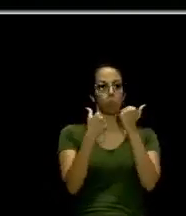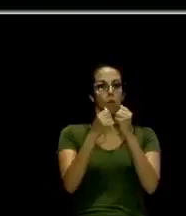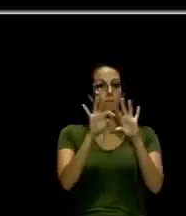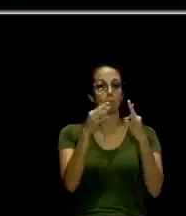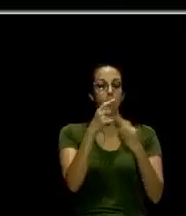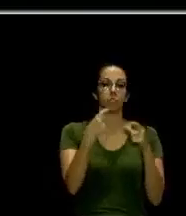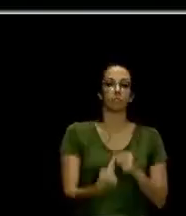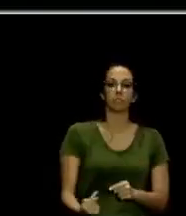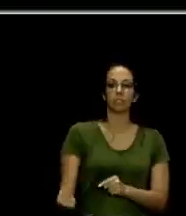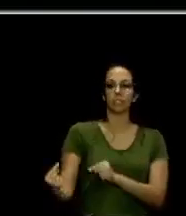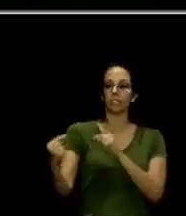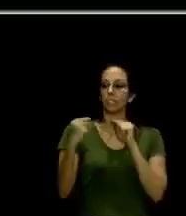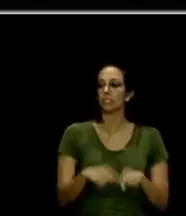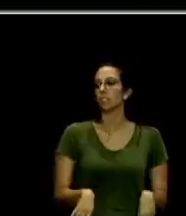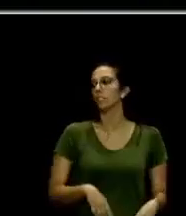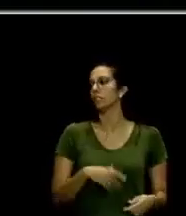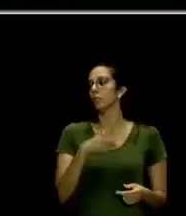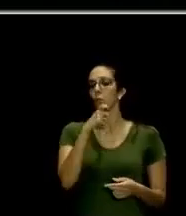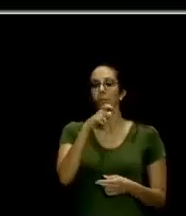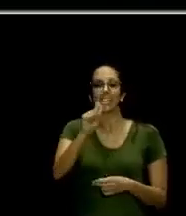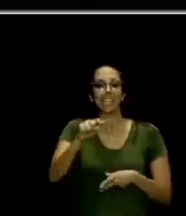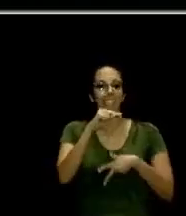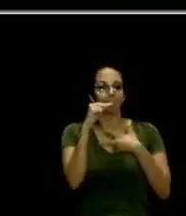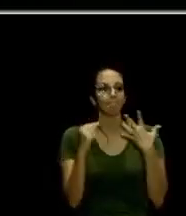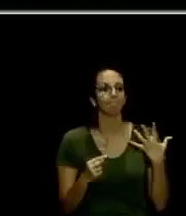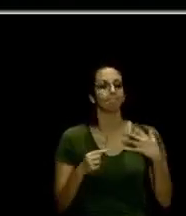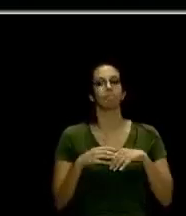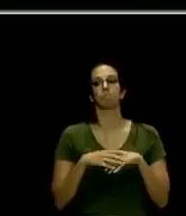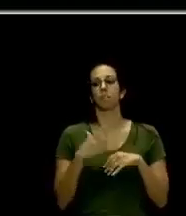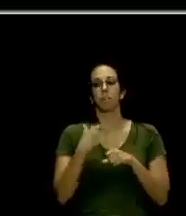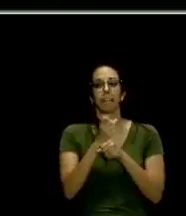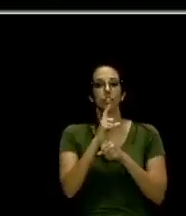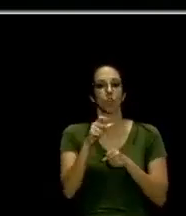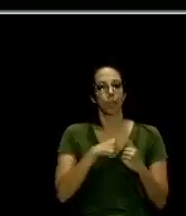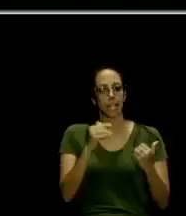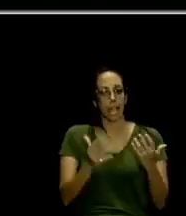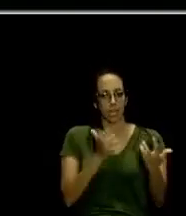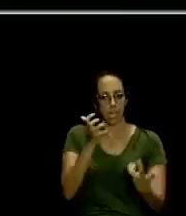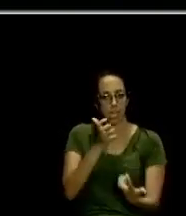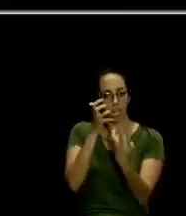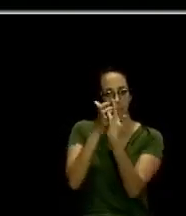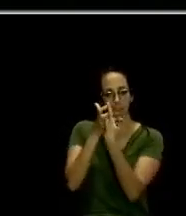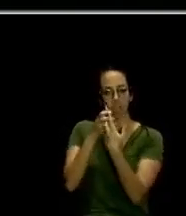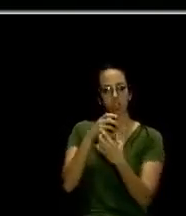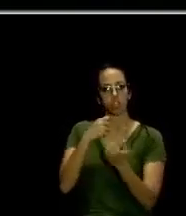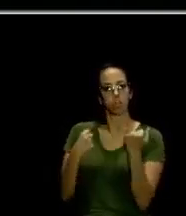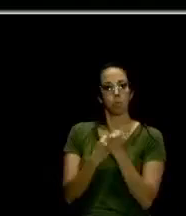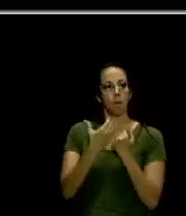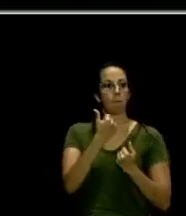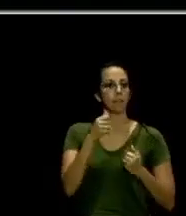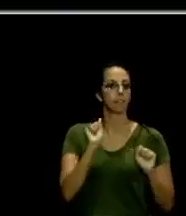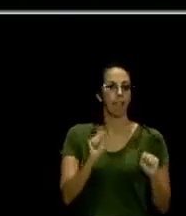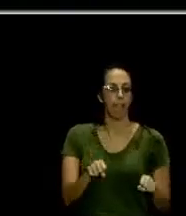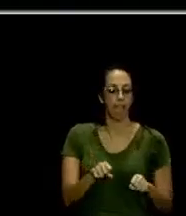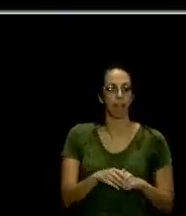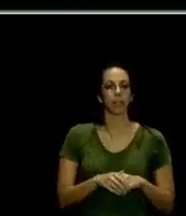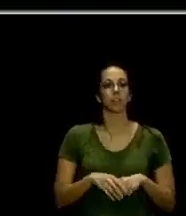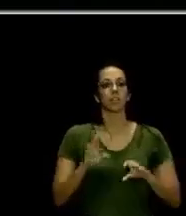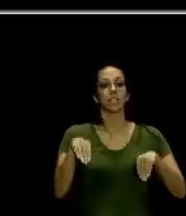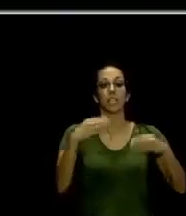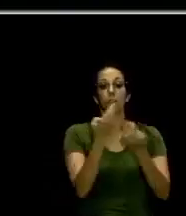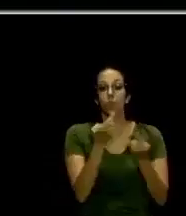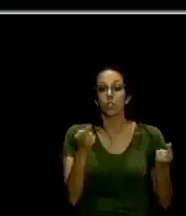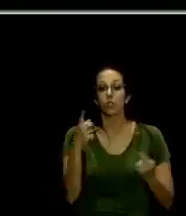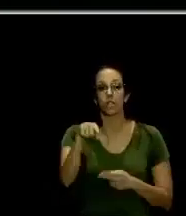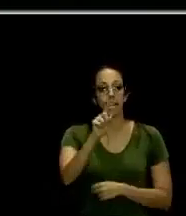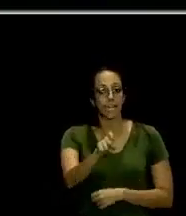who are struggling, families who are in need, to make sure we can meet them where they are at in supporting them to get the help needed so